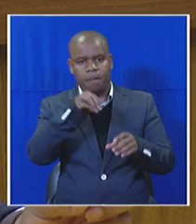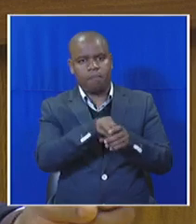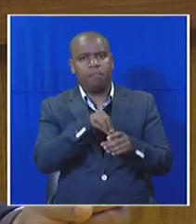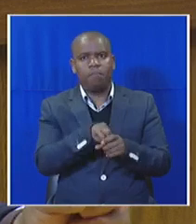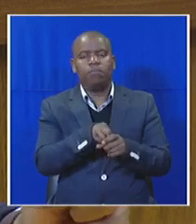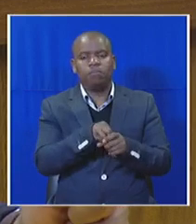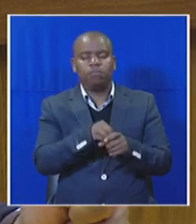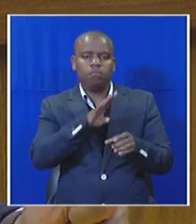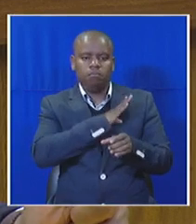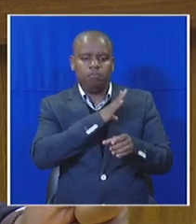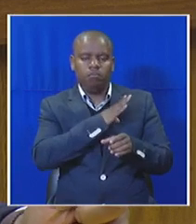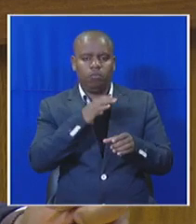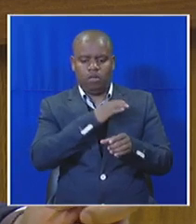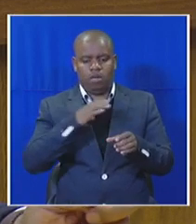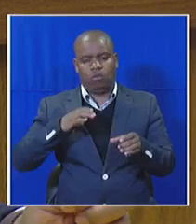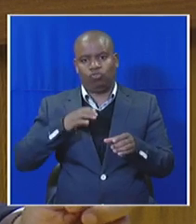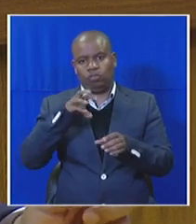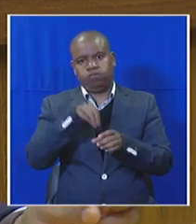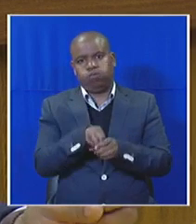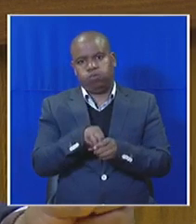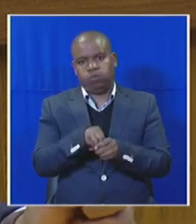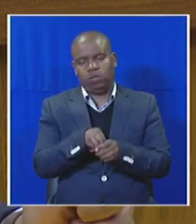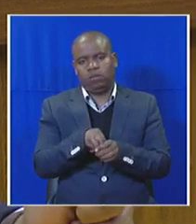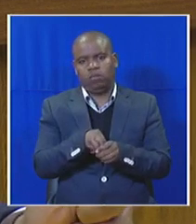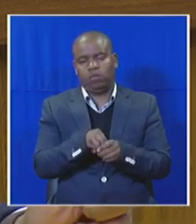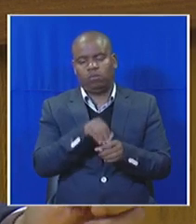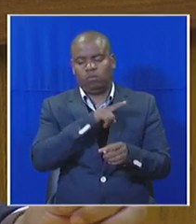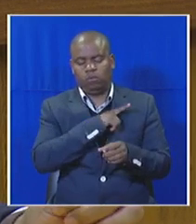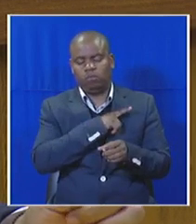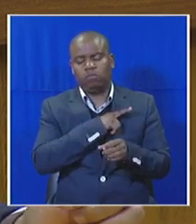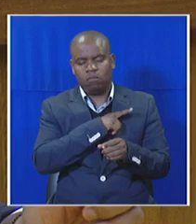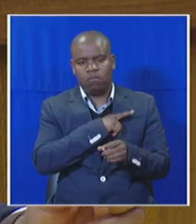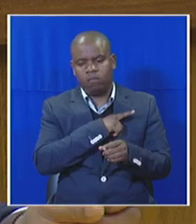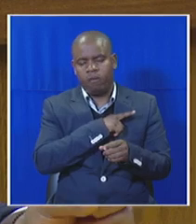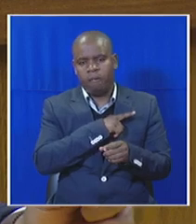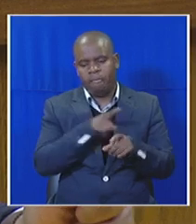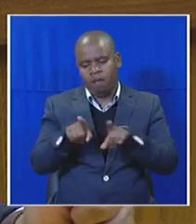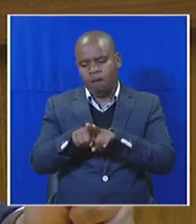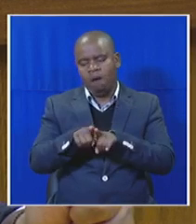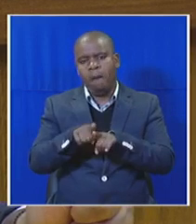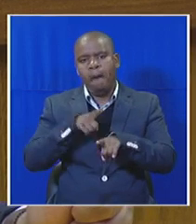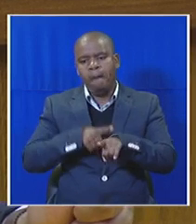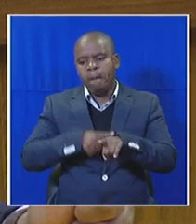the Security Council, whilst on the other side, from our point of view,